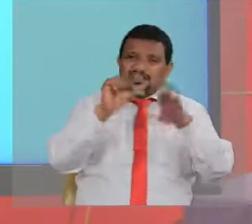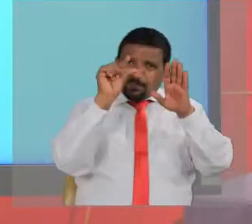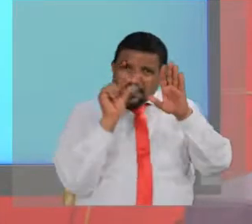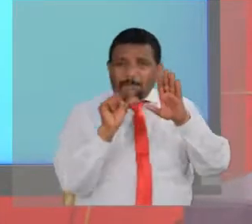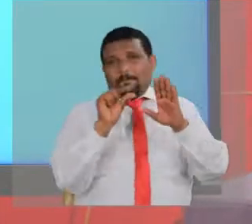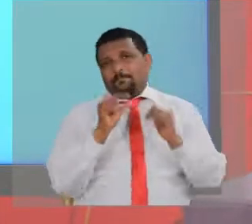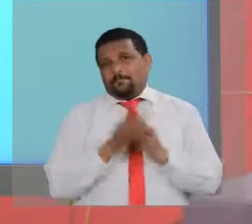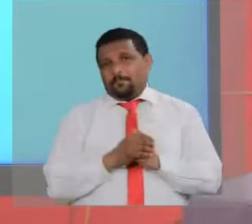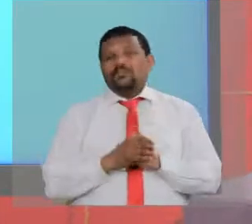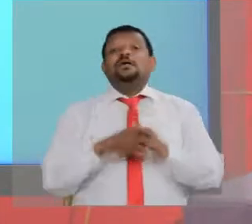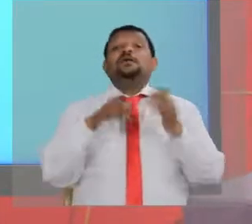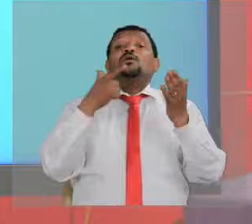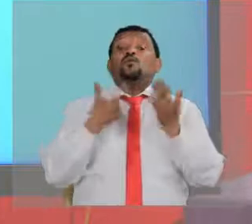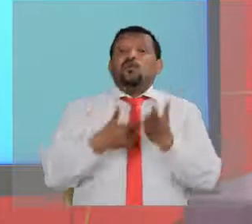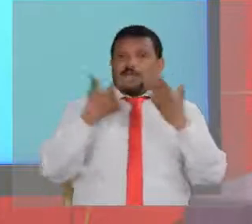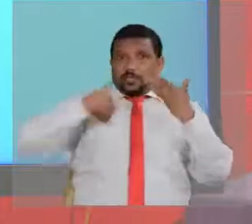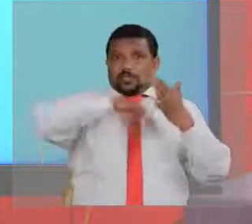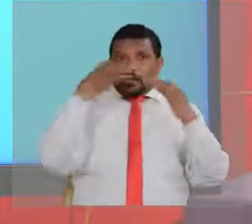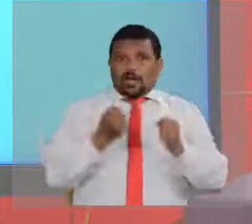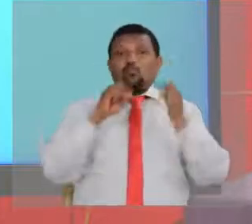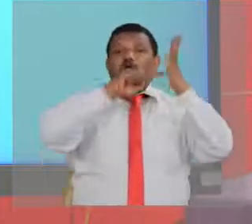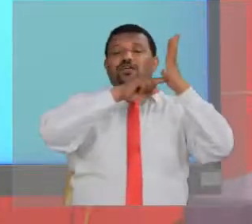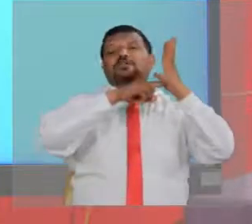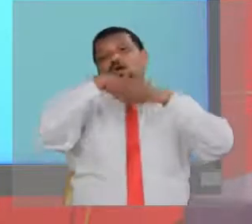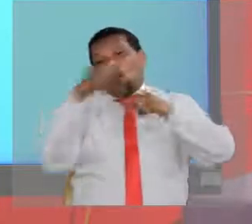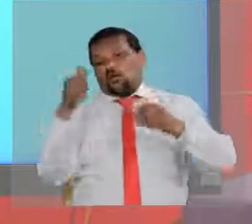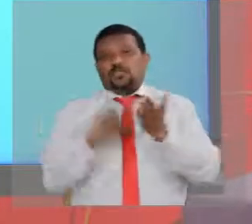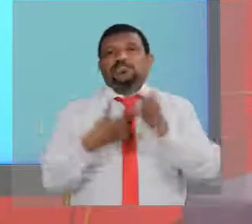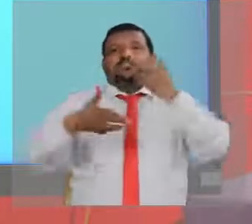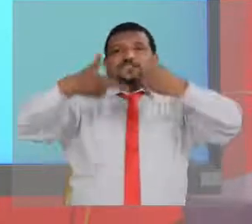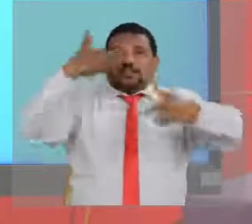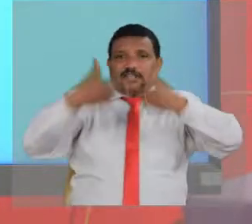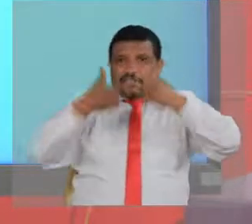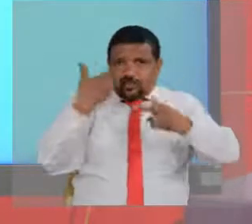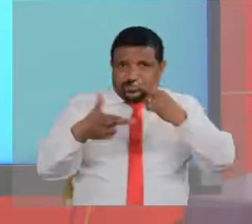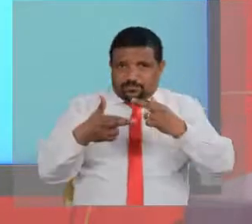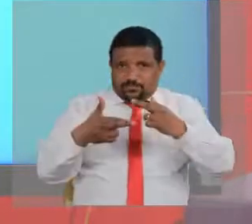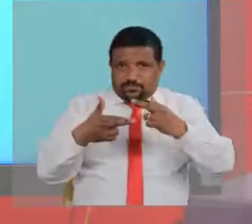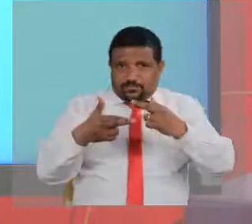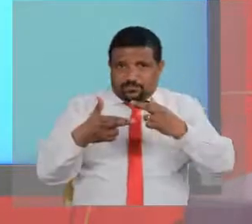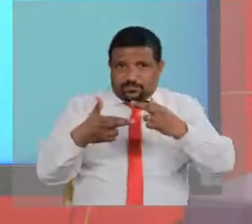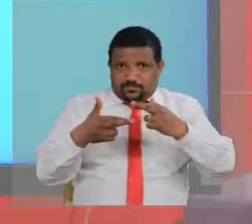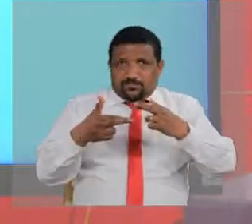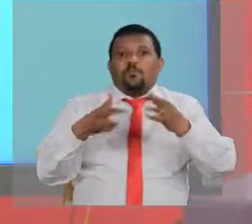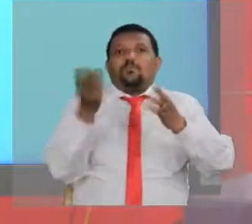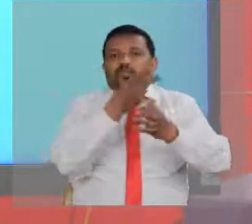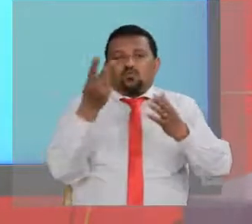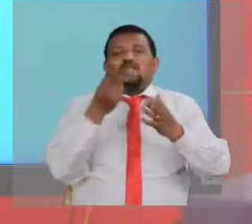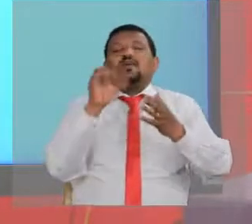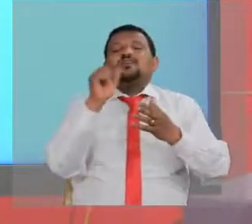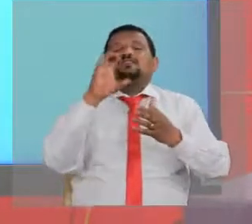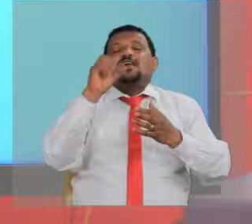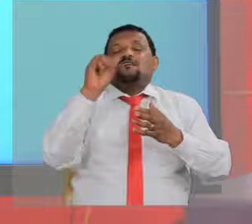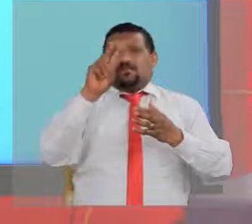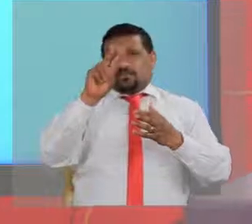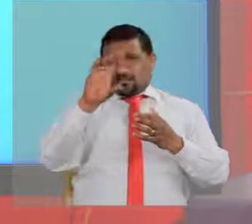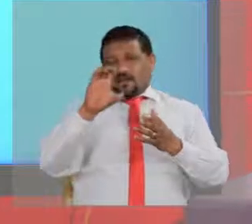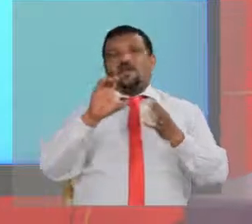minimum. So we can point out these relationships between the AC and the ABC